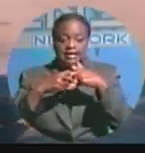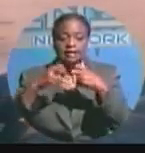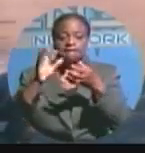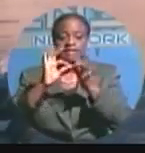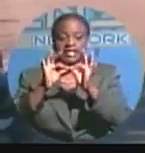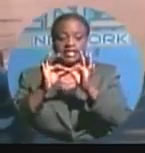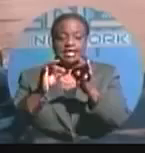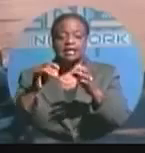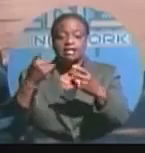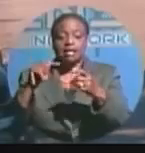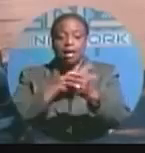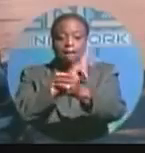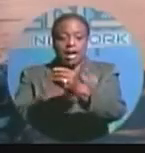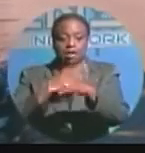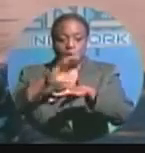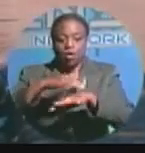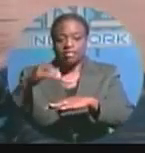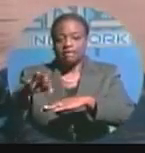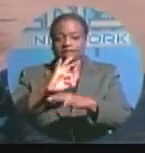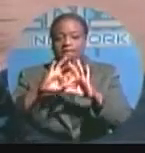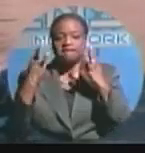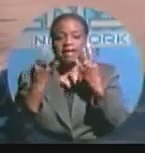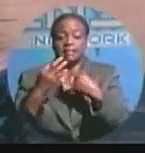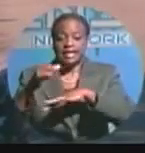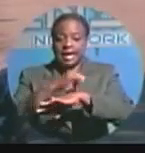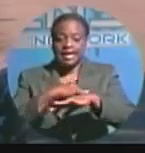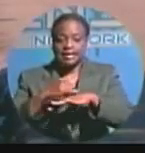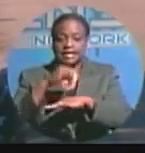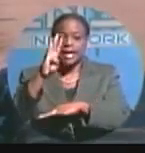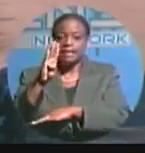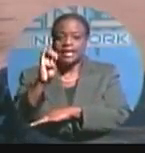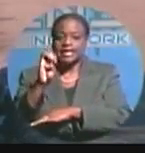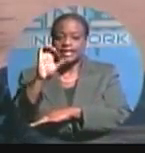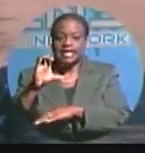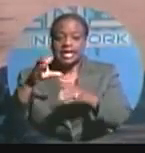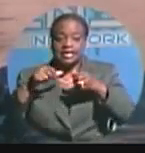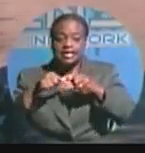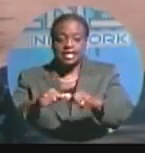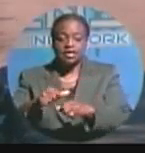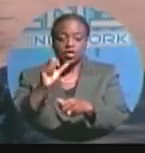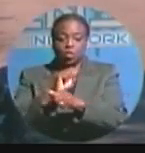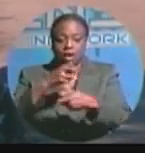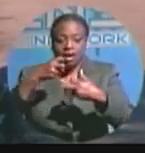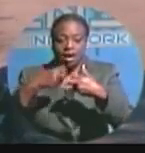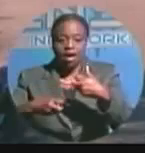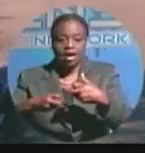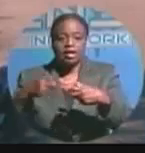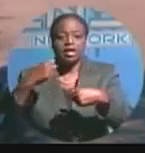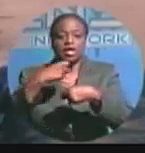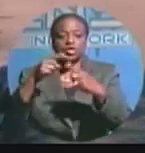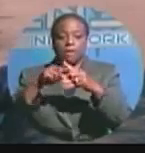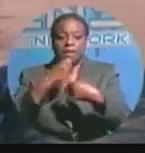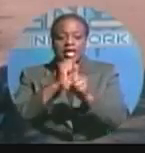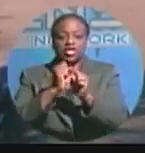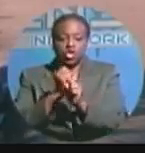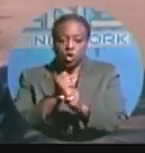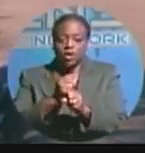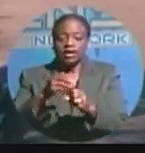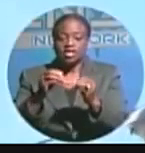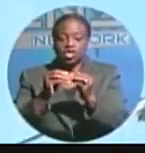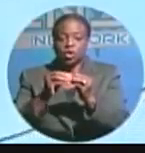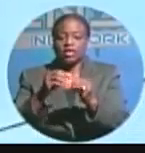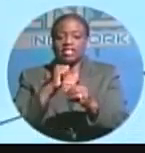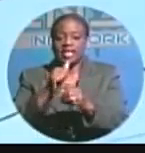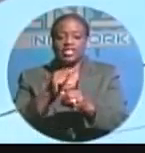in the Family Islands. Meantime, B.E.C. crews in New Providence continue working expeditiously to restore supply to customers who remain